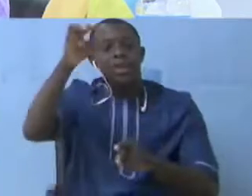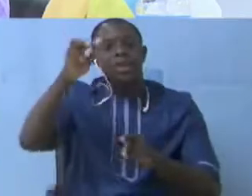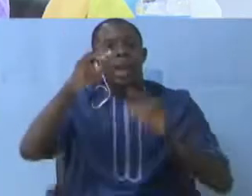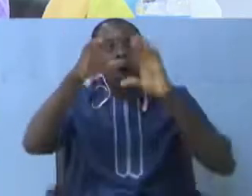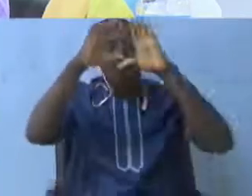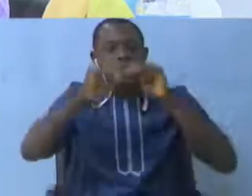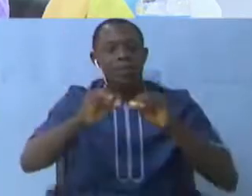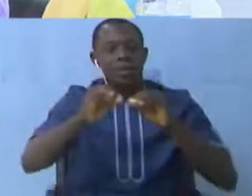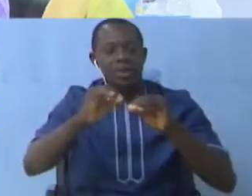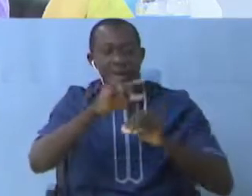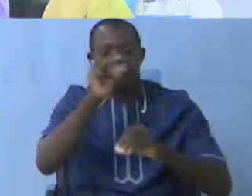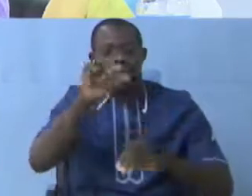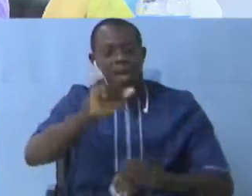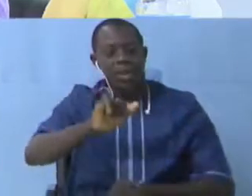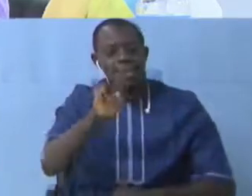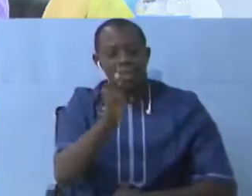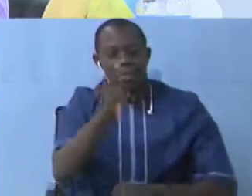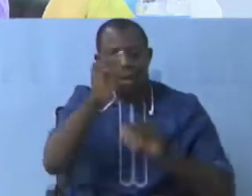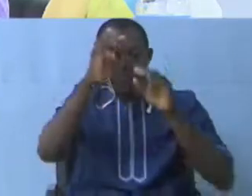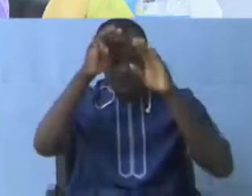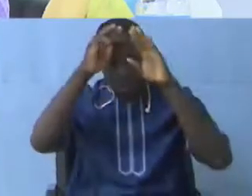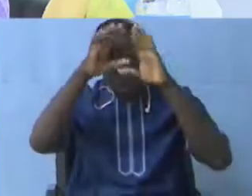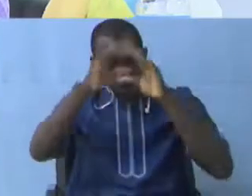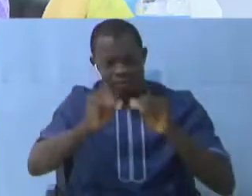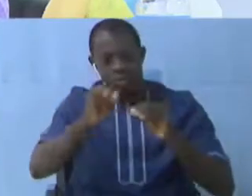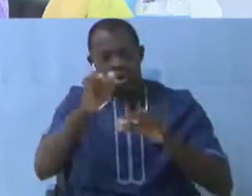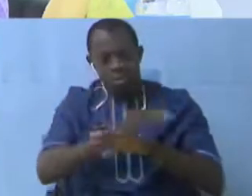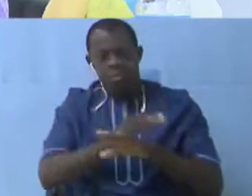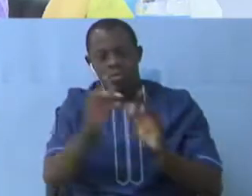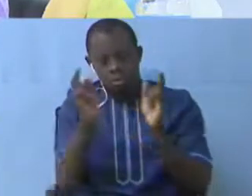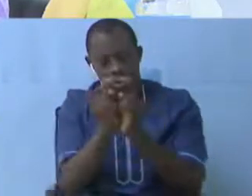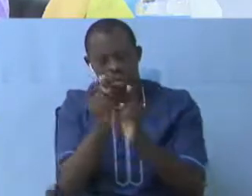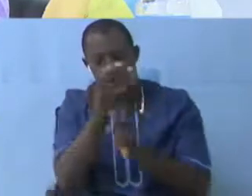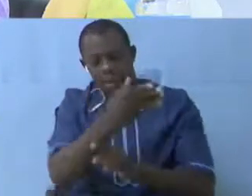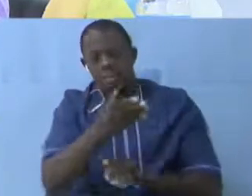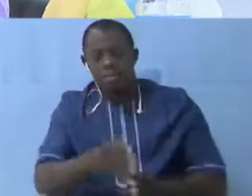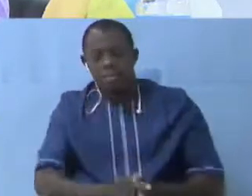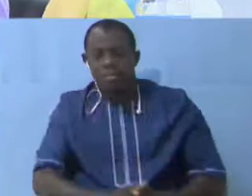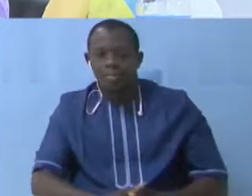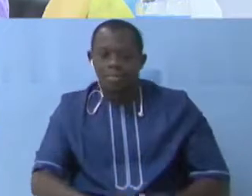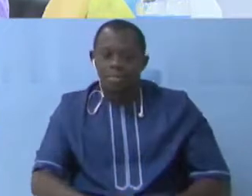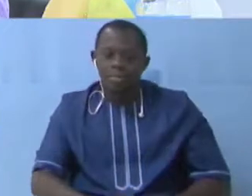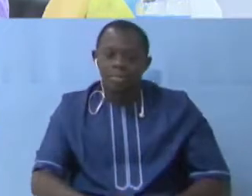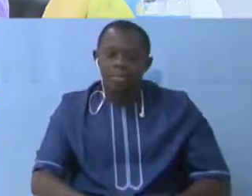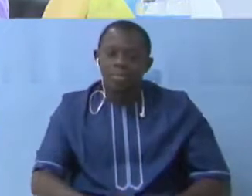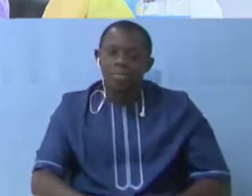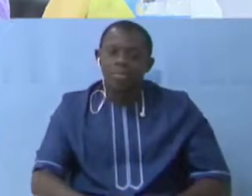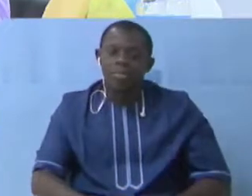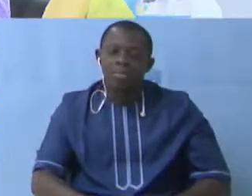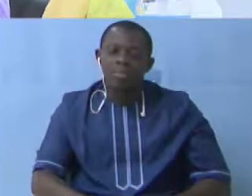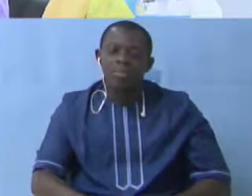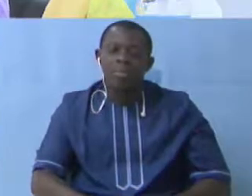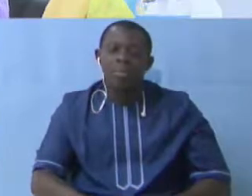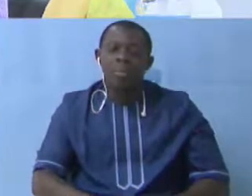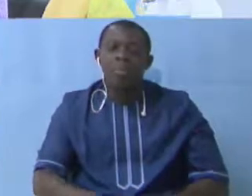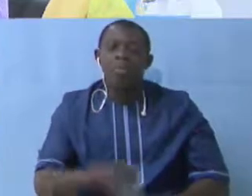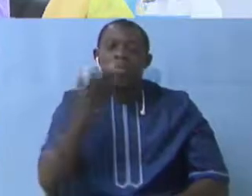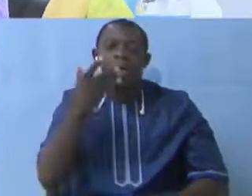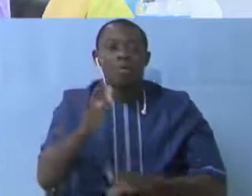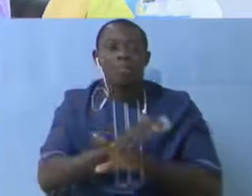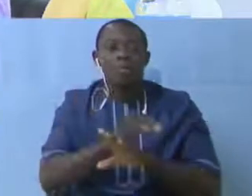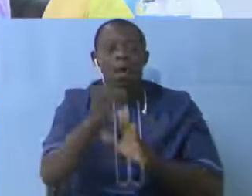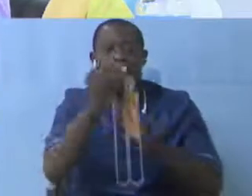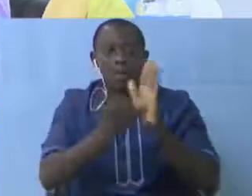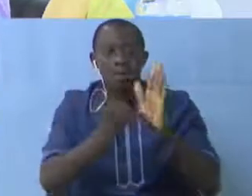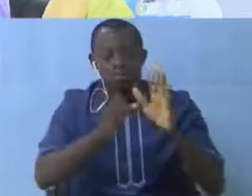ci gannaaw loolu nag ci la nangu ne nañ tasee ci Aegis Chamber bi. Since the issues we were discussing was